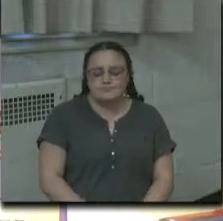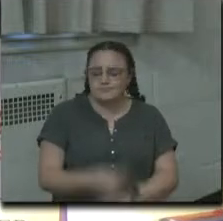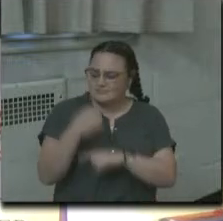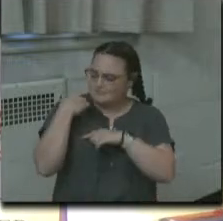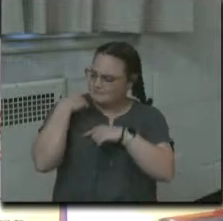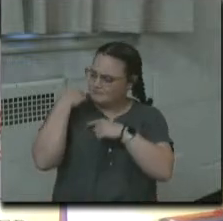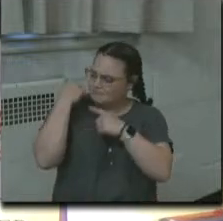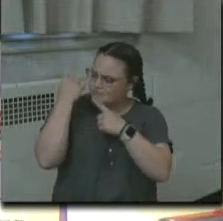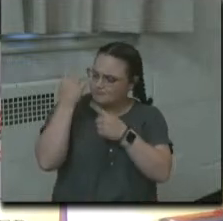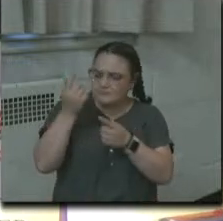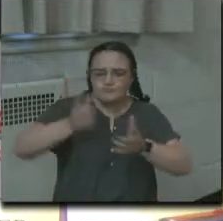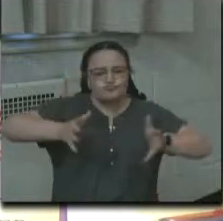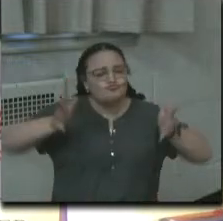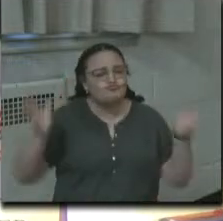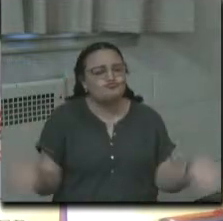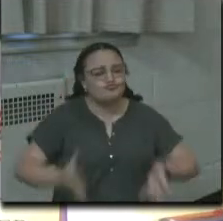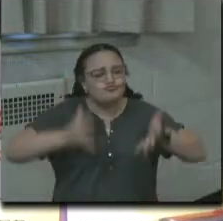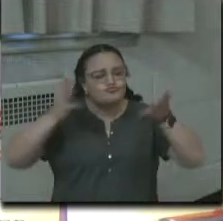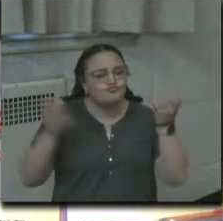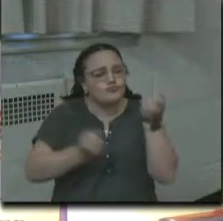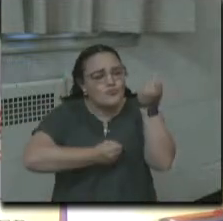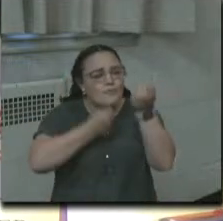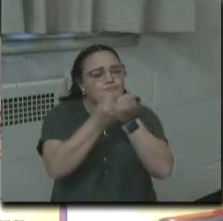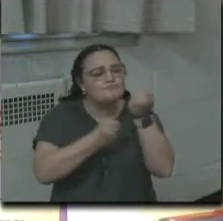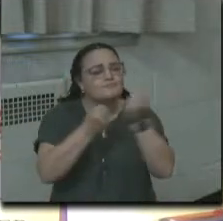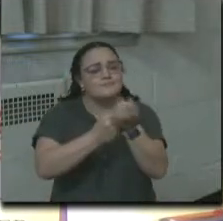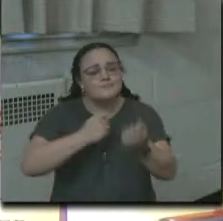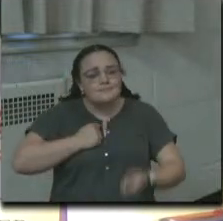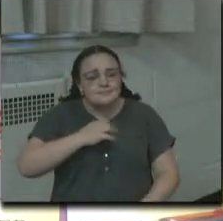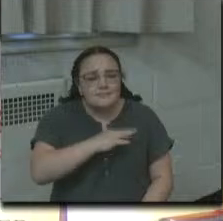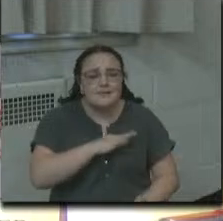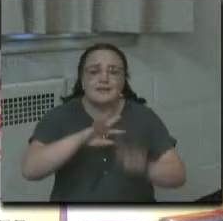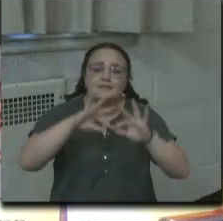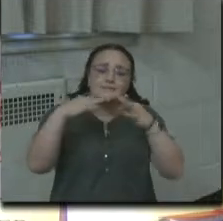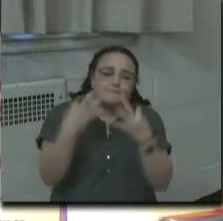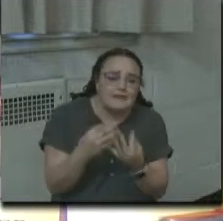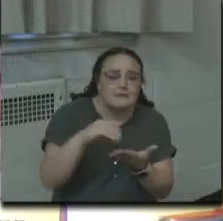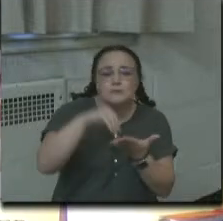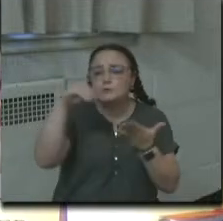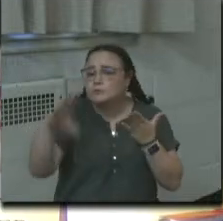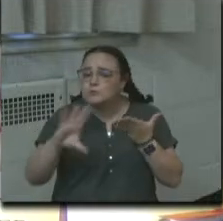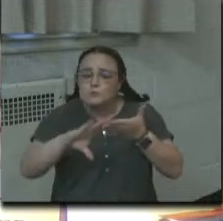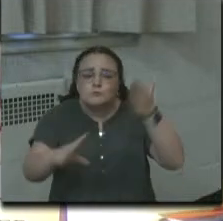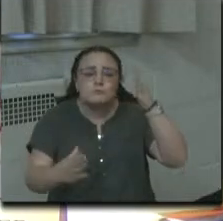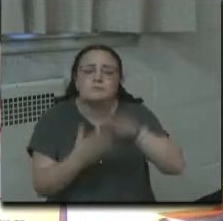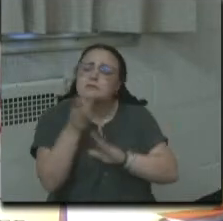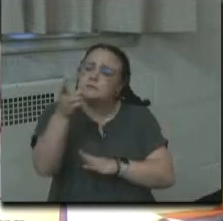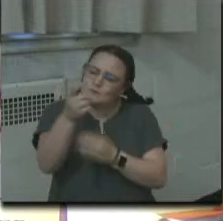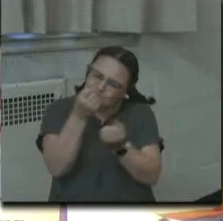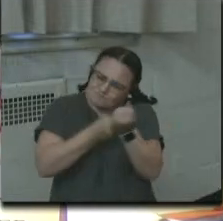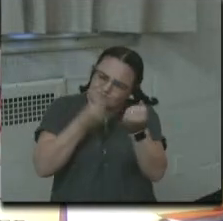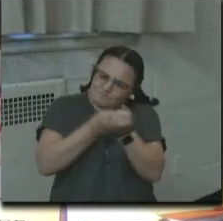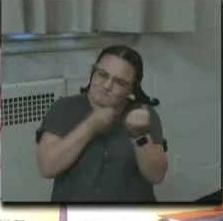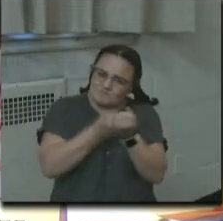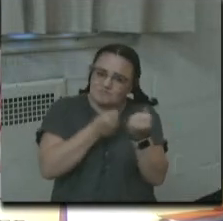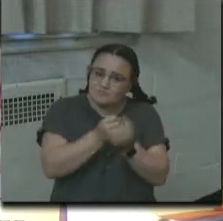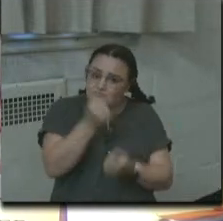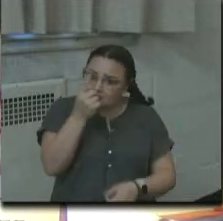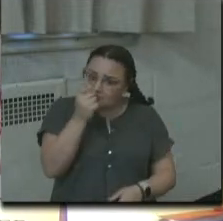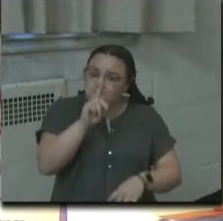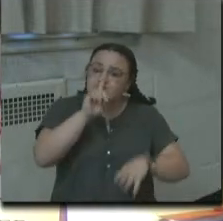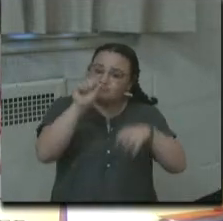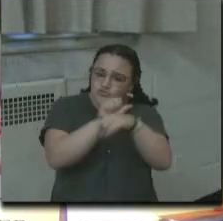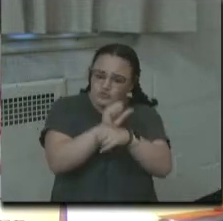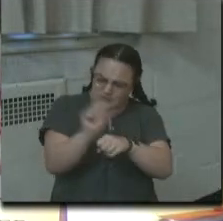been encouraging, you have supported our staff, our families, our students, our communities, and you work diligently to really fulfill the mission of